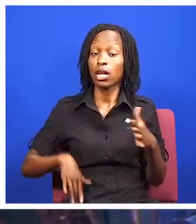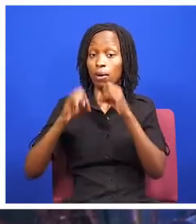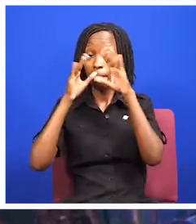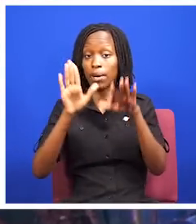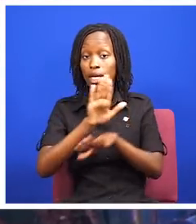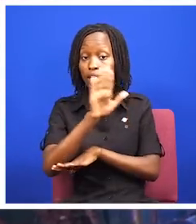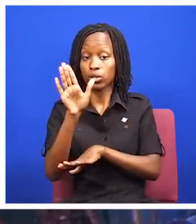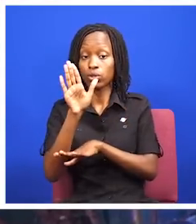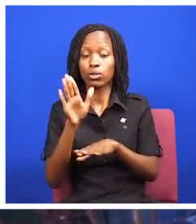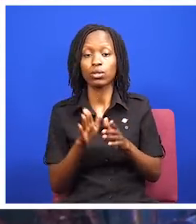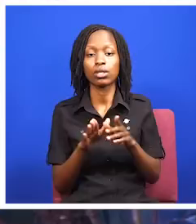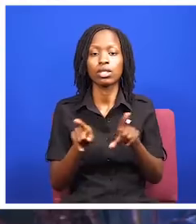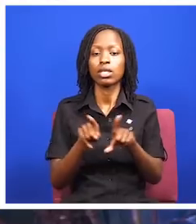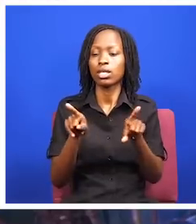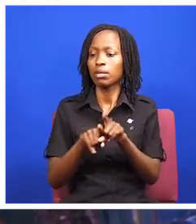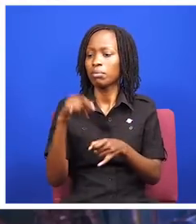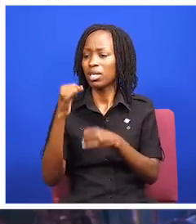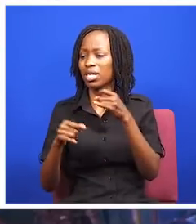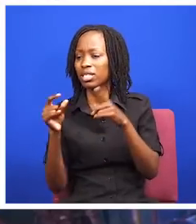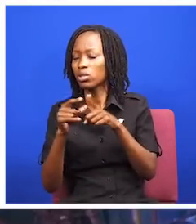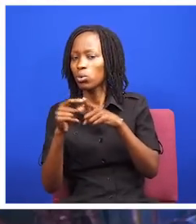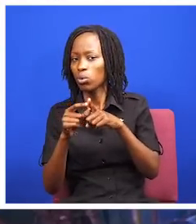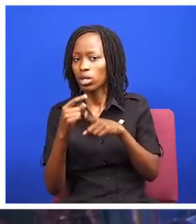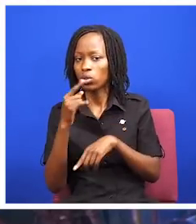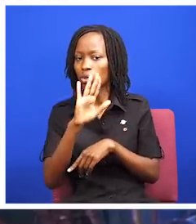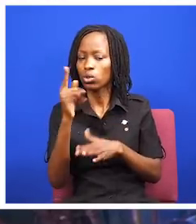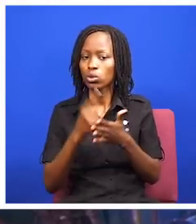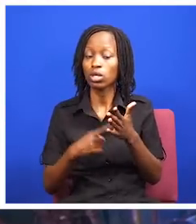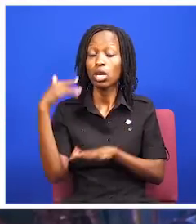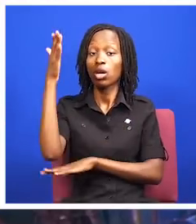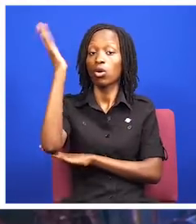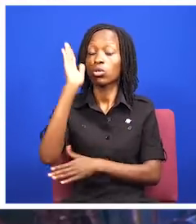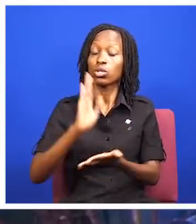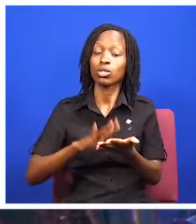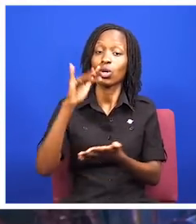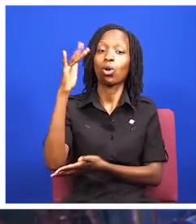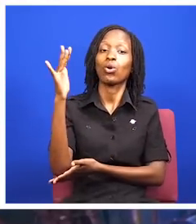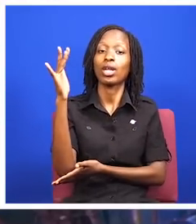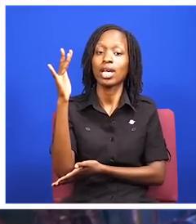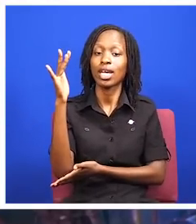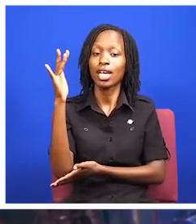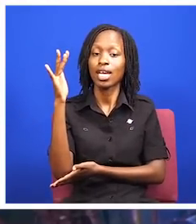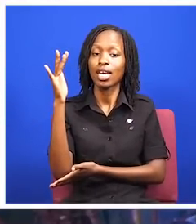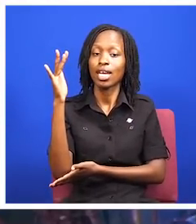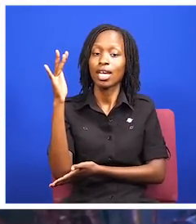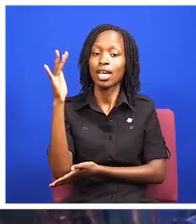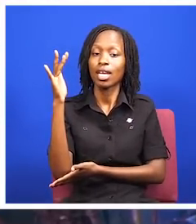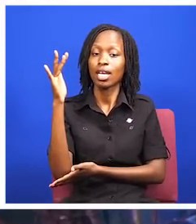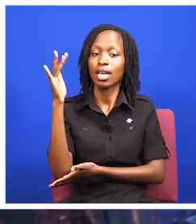Lord bless you. And my parting word to you is, God's glory is